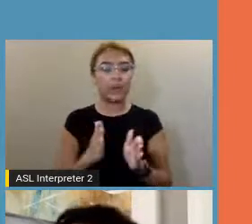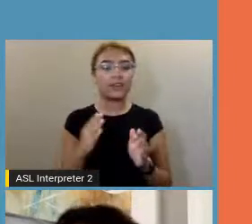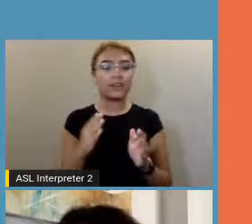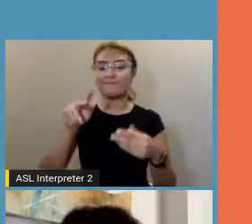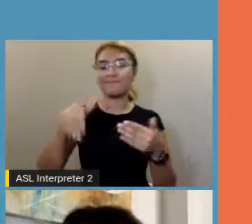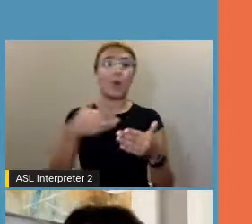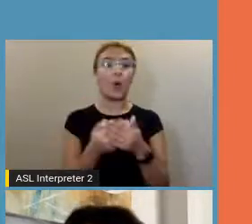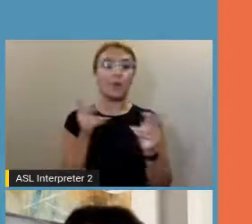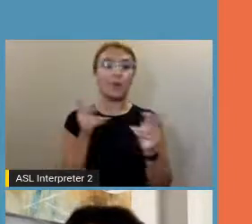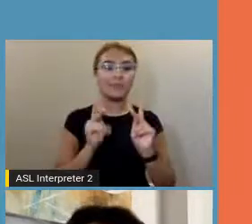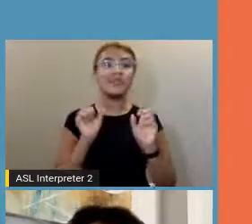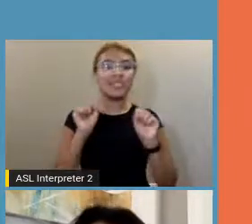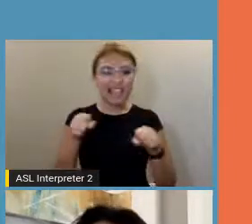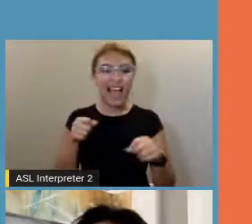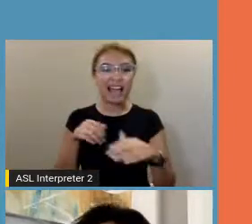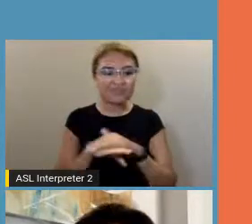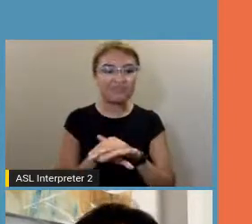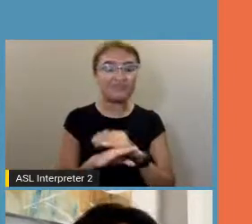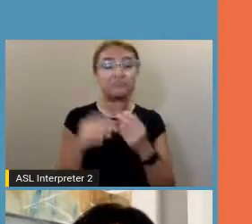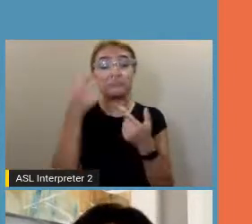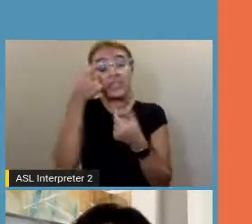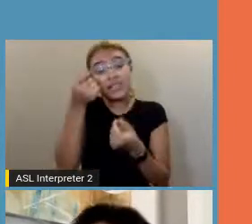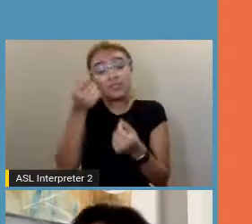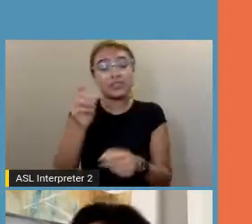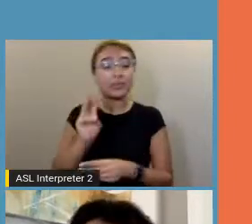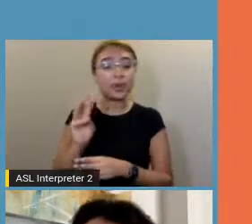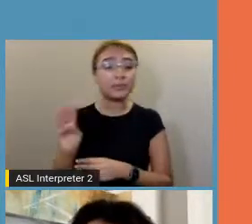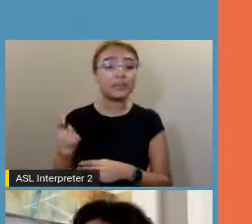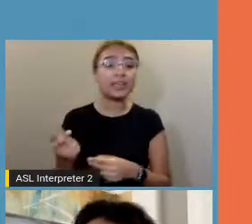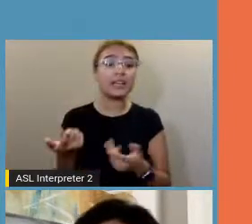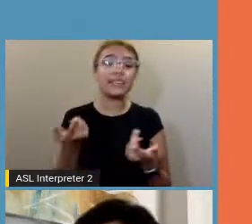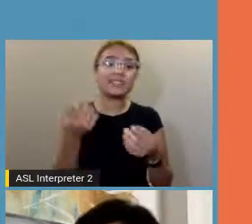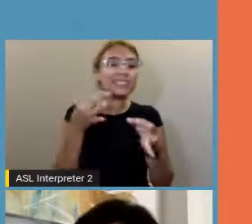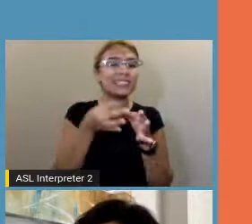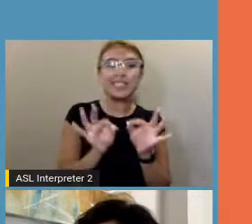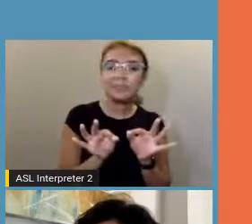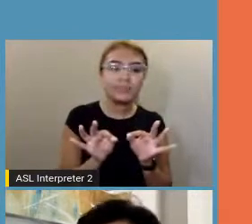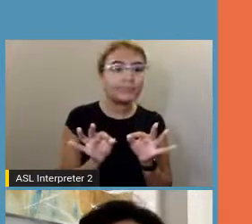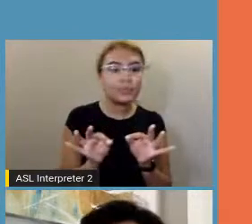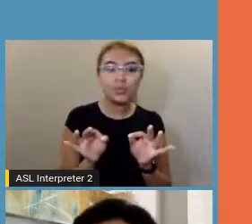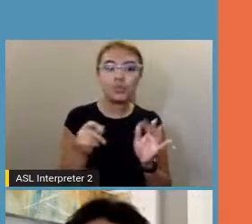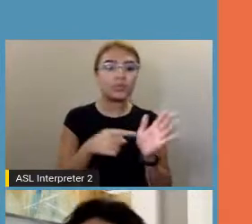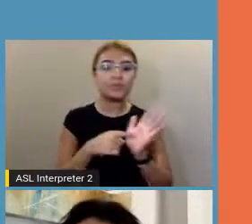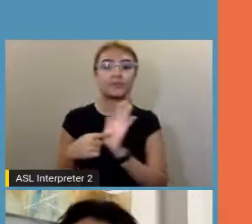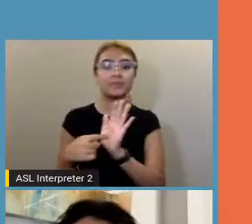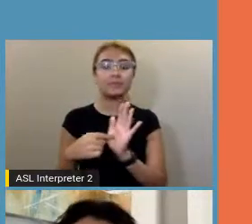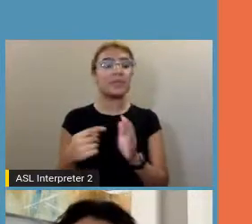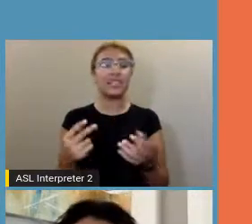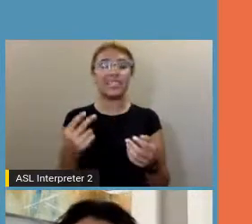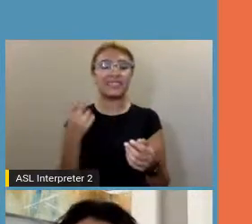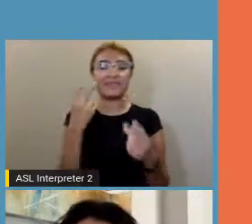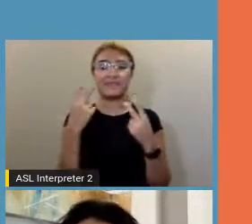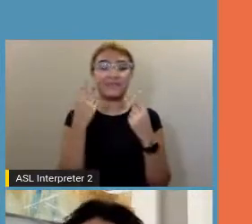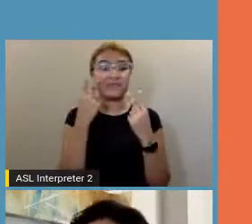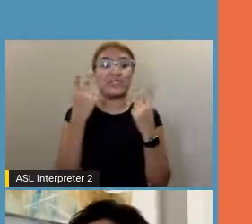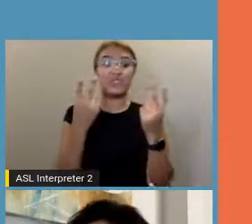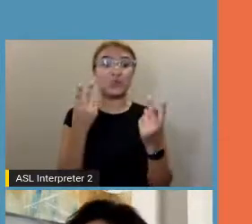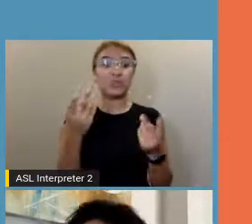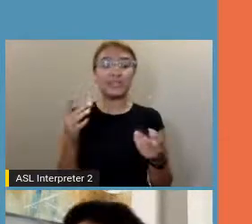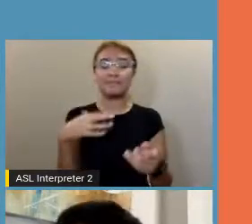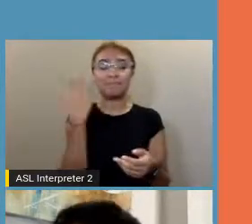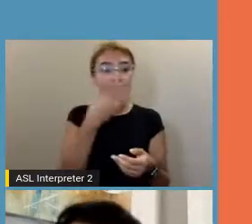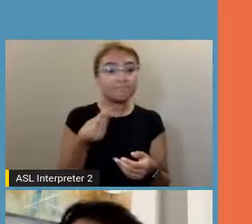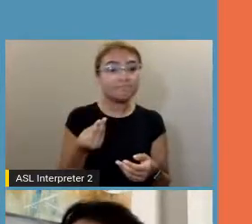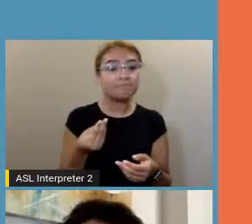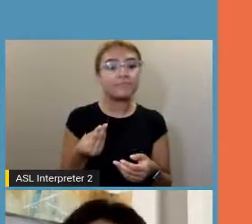it's also a very interesting website. It's a very simple exhibition, but it's also very visually attractive, although it